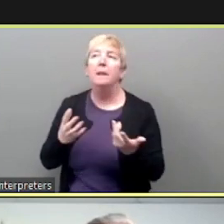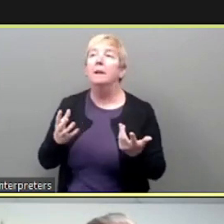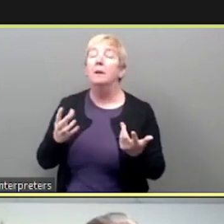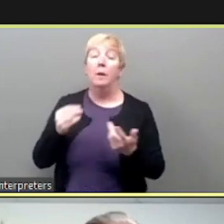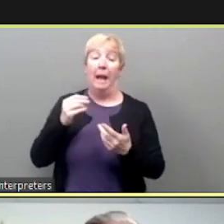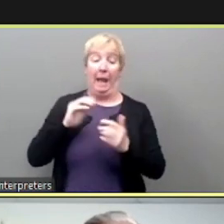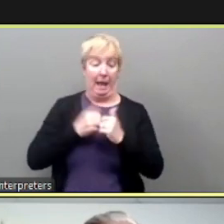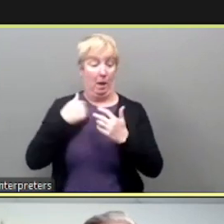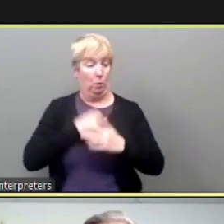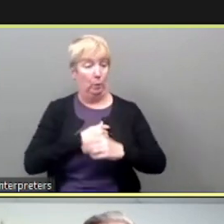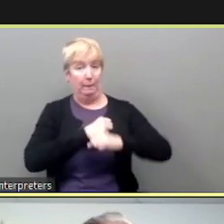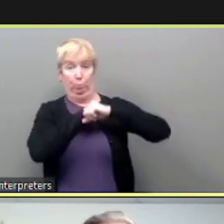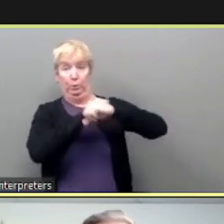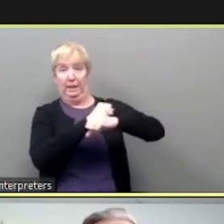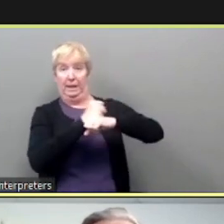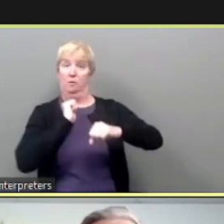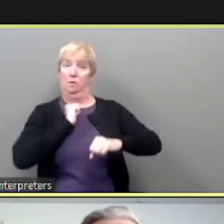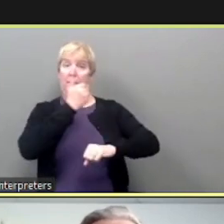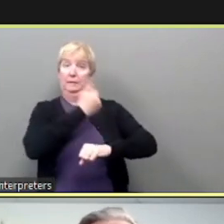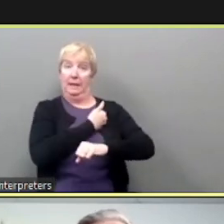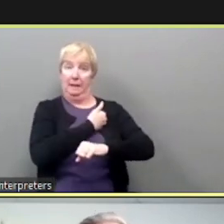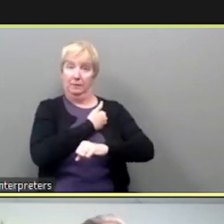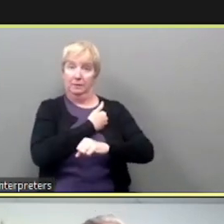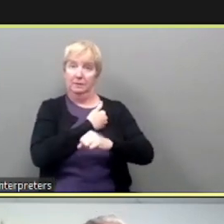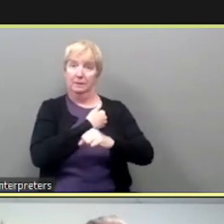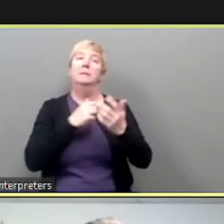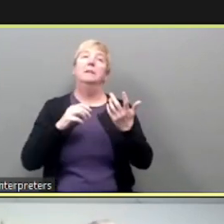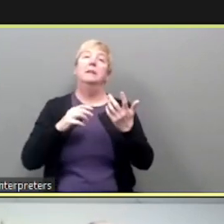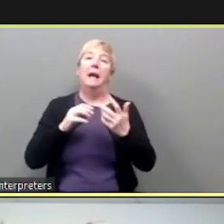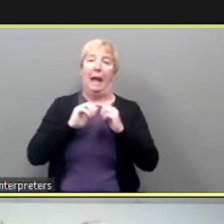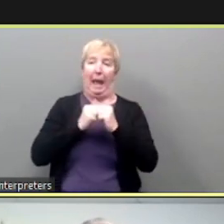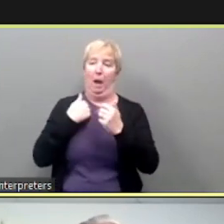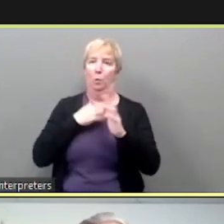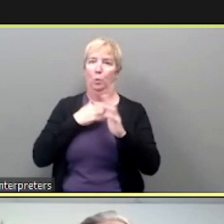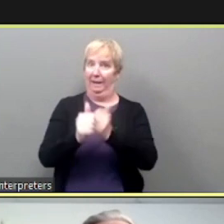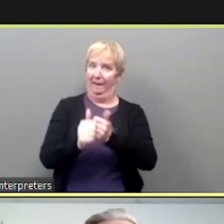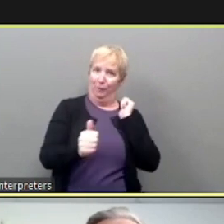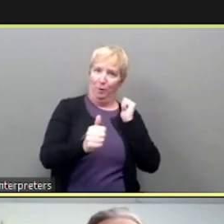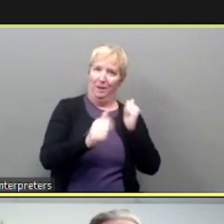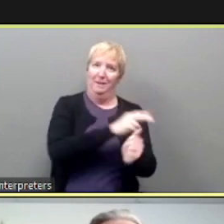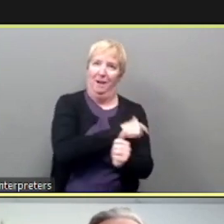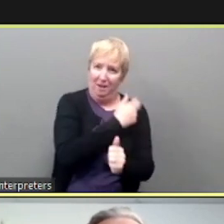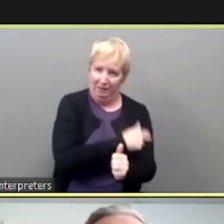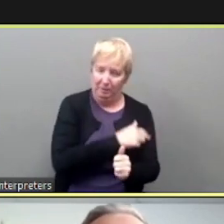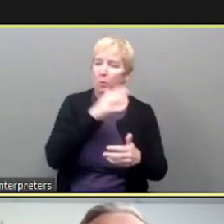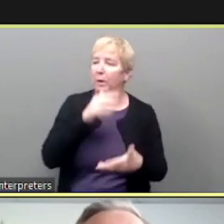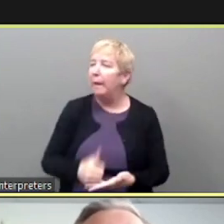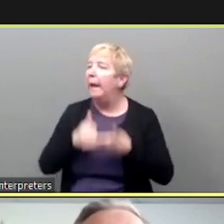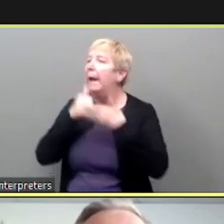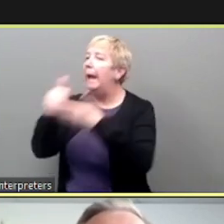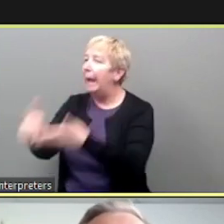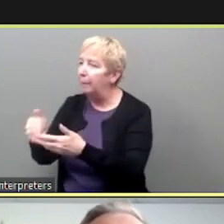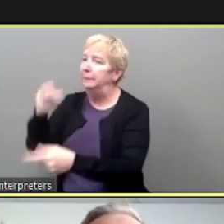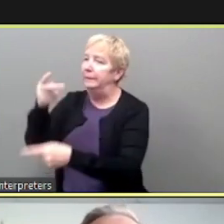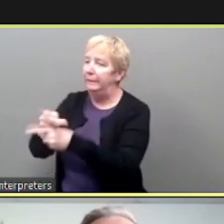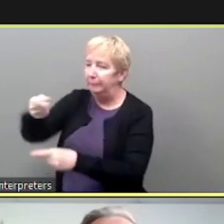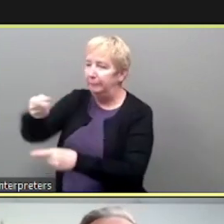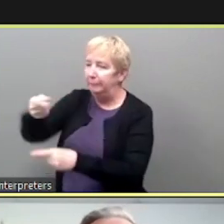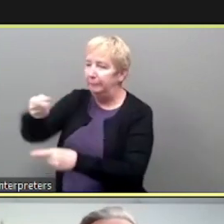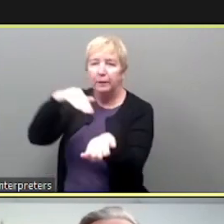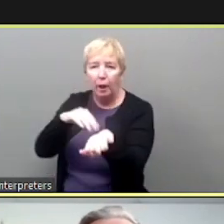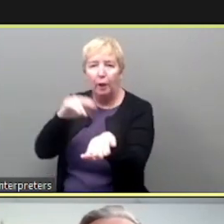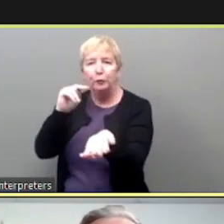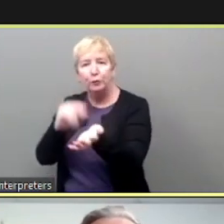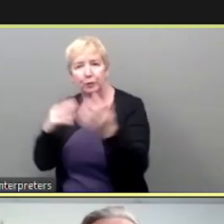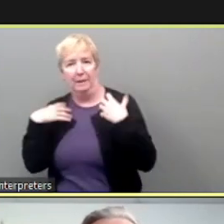protect ourselves from getting COVID and ending up in the hospital actually contributes to keeping that workforce around and keeping